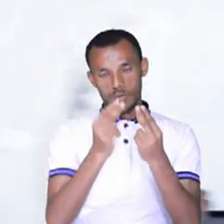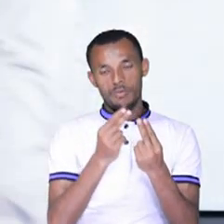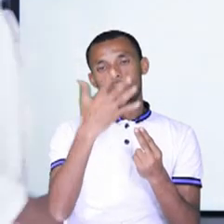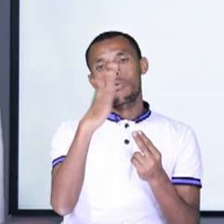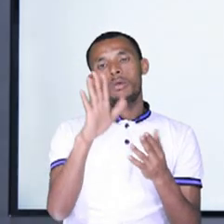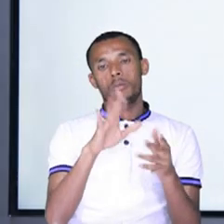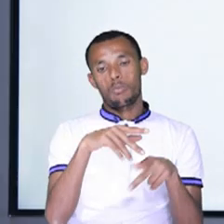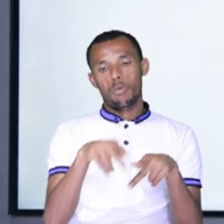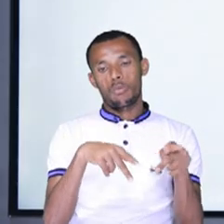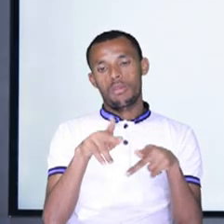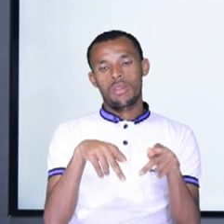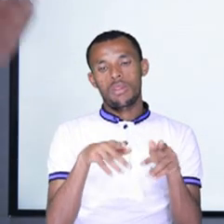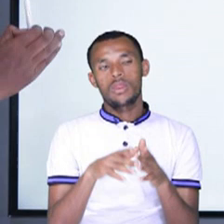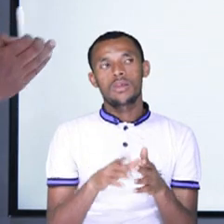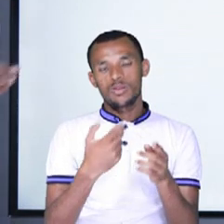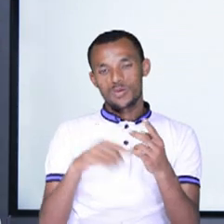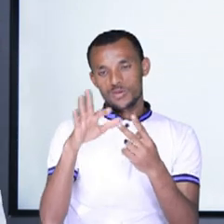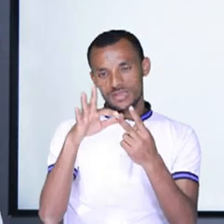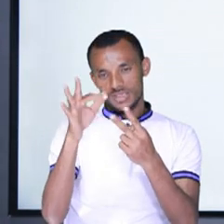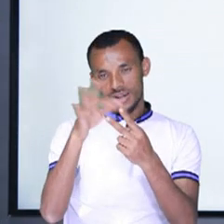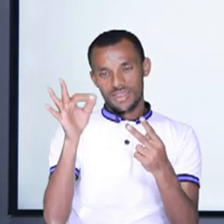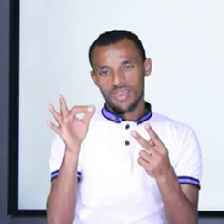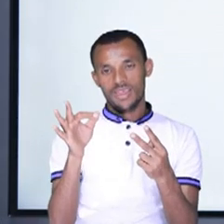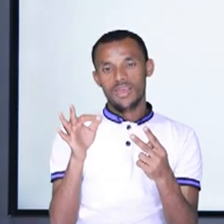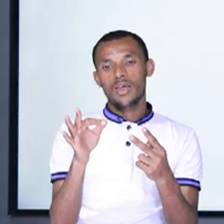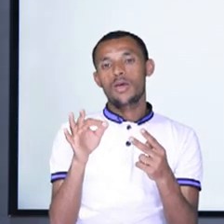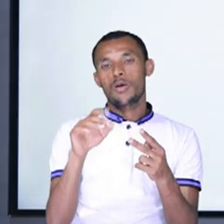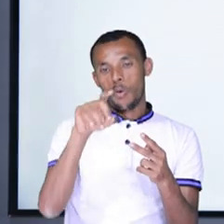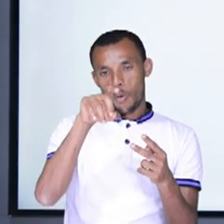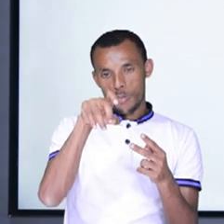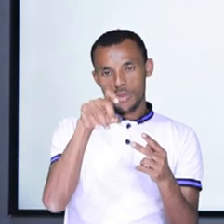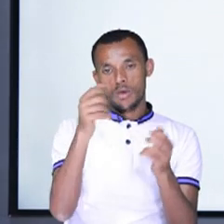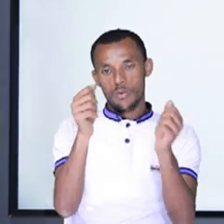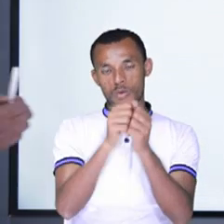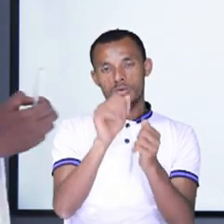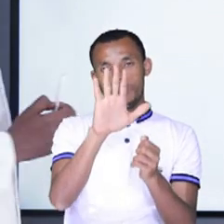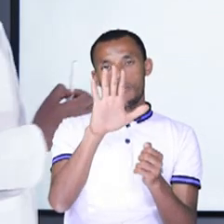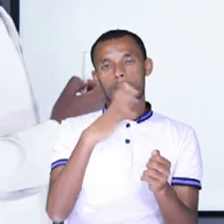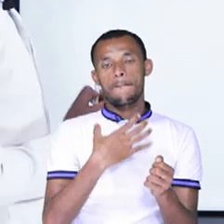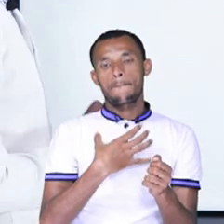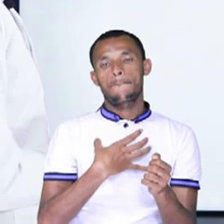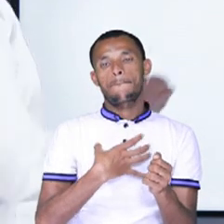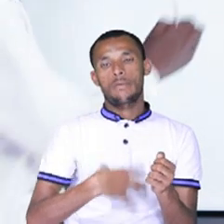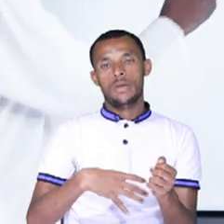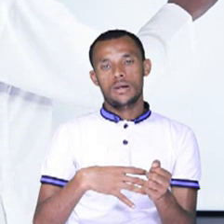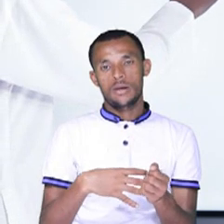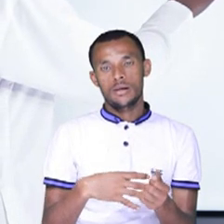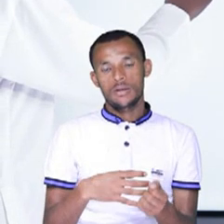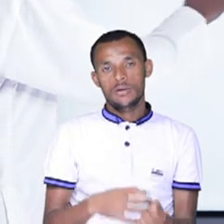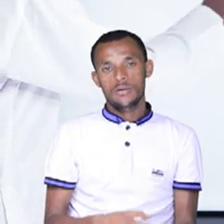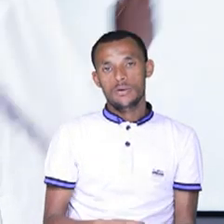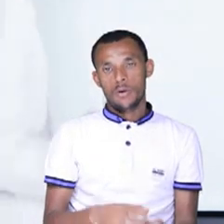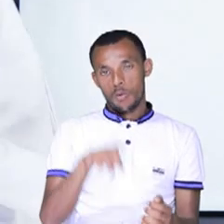What you are interested? To select a committee with 5 members. A committee to have